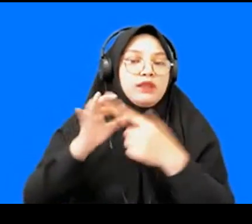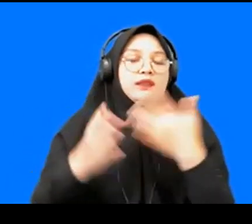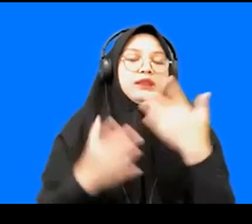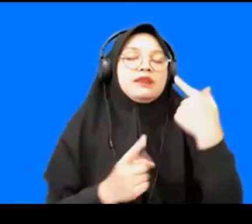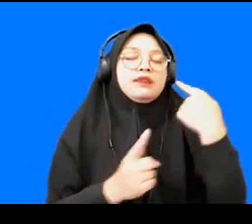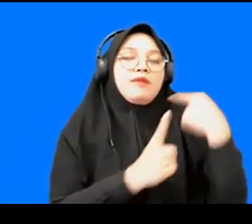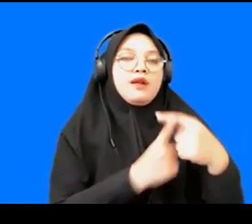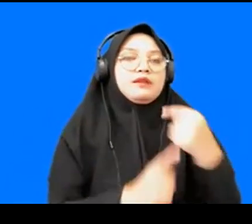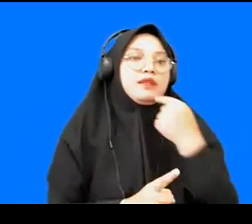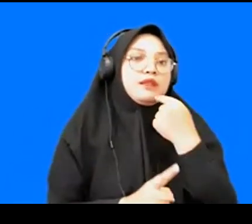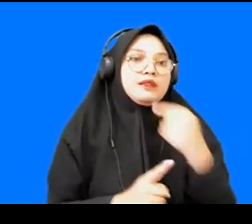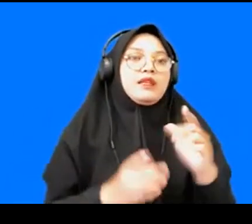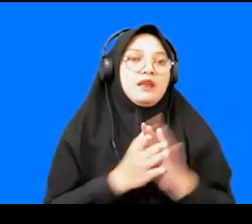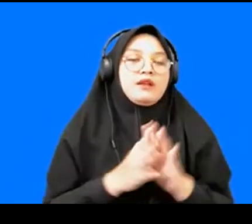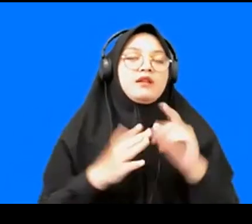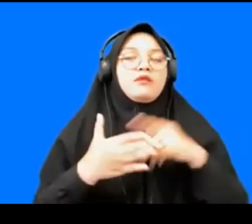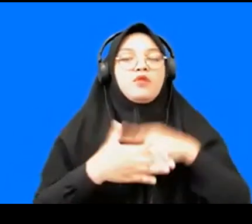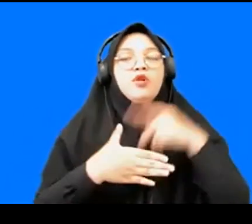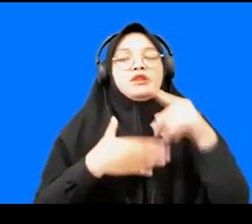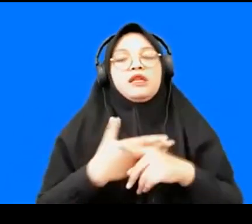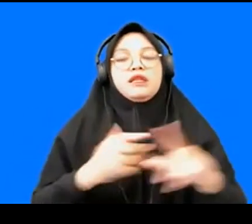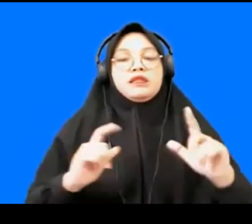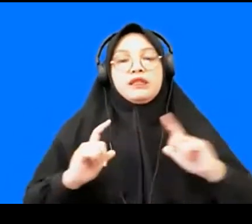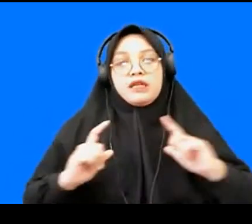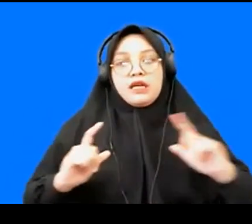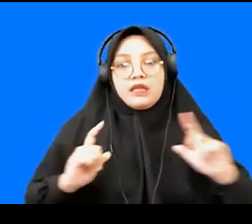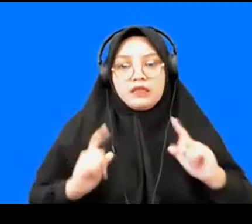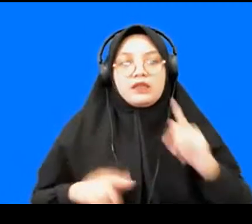point maybe a few minutes.